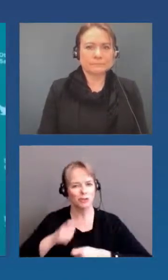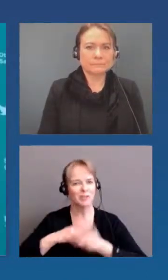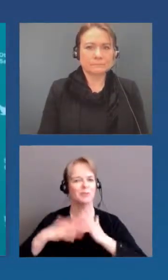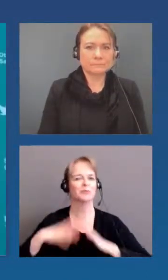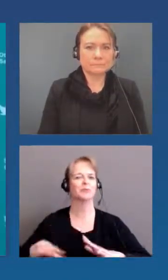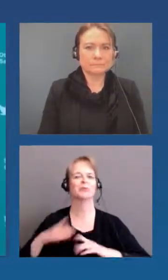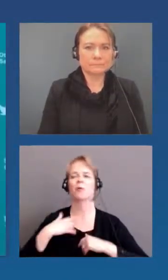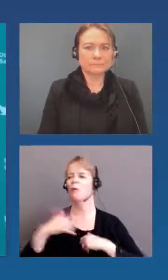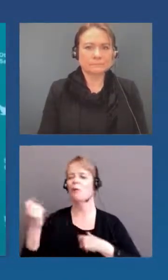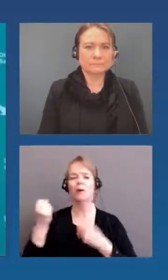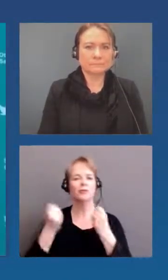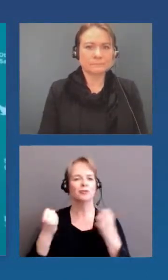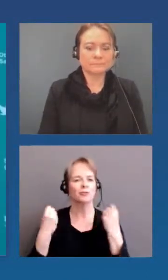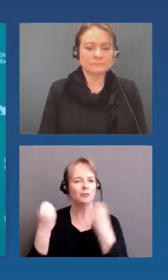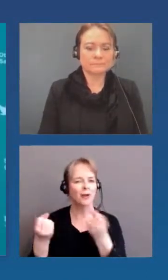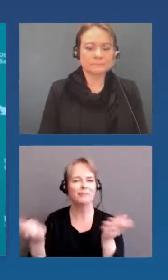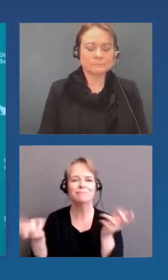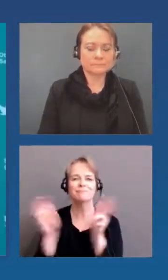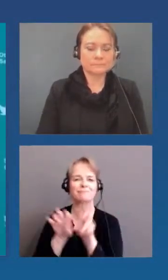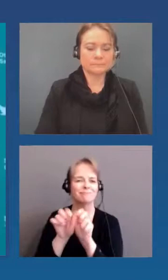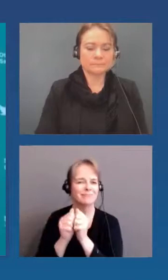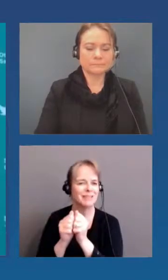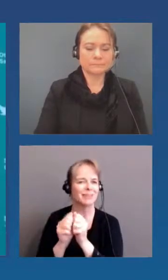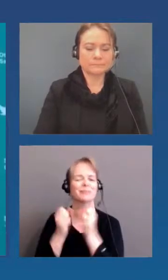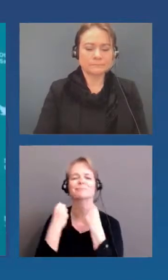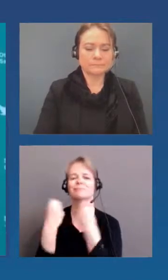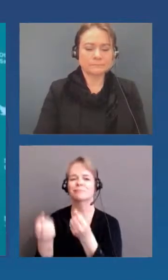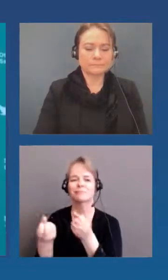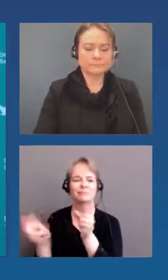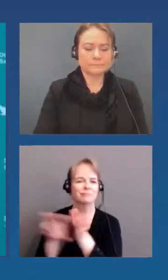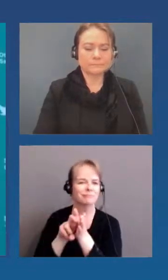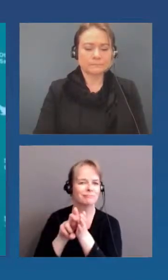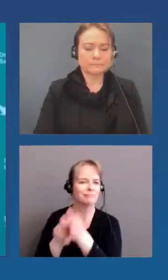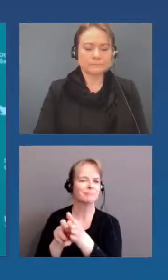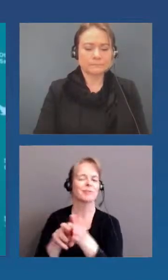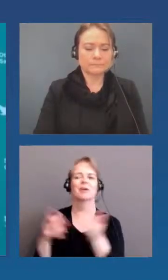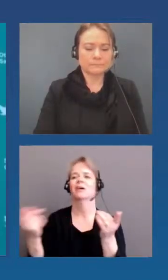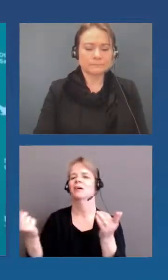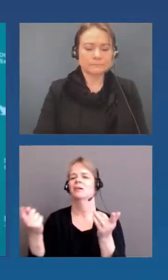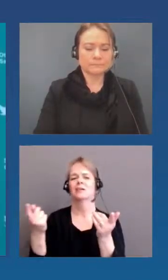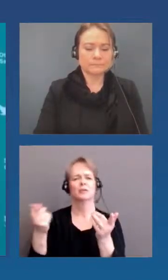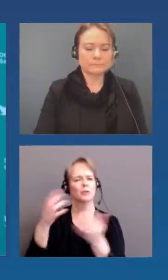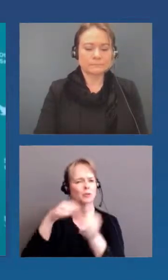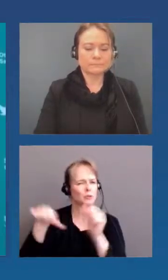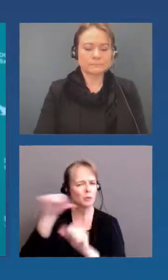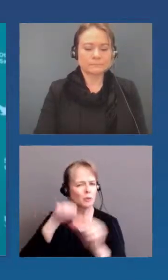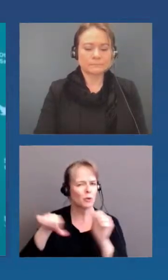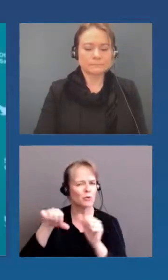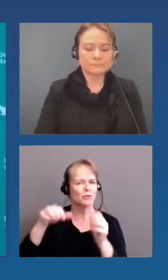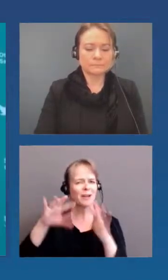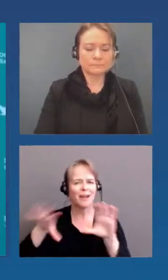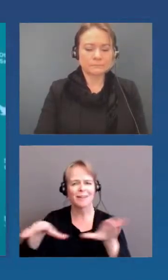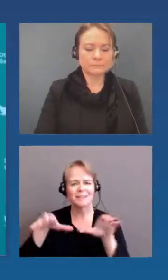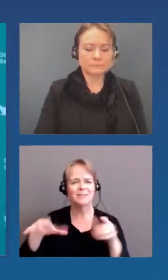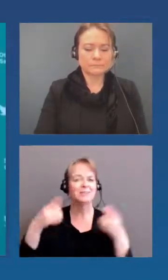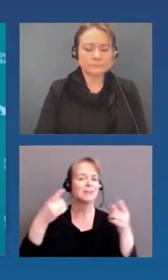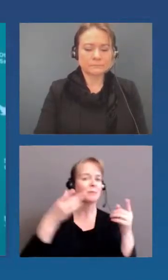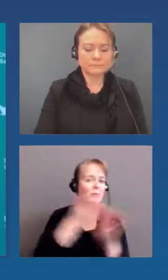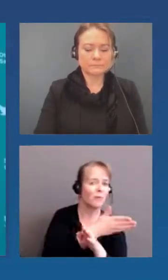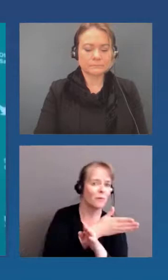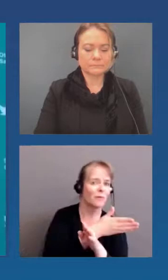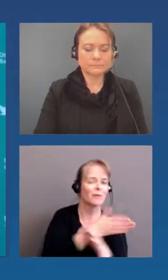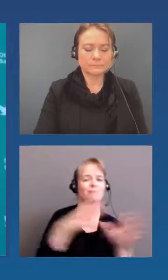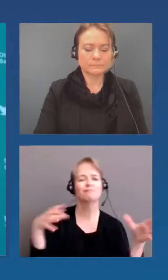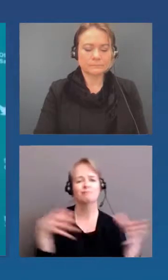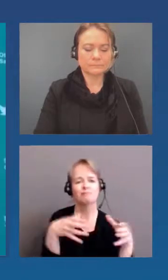without readily available contact tracing information, and social activities before and after sports. And